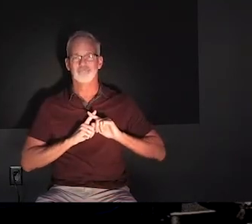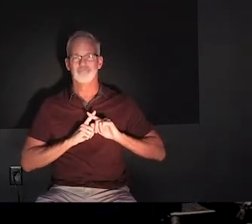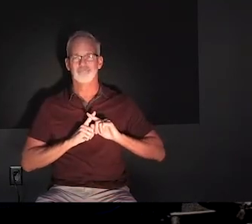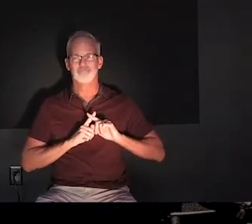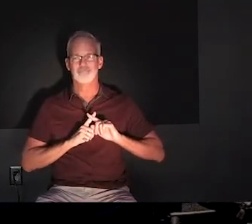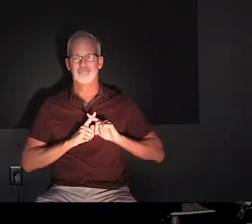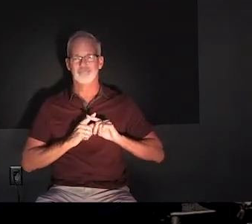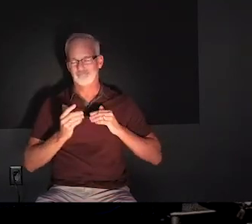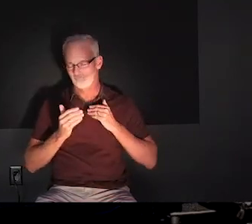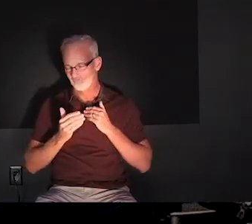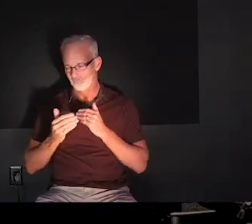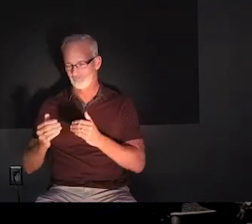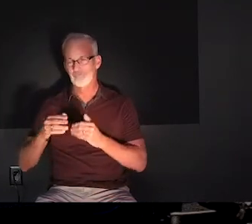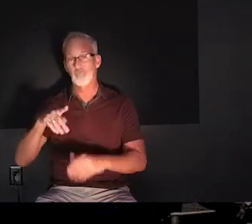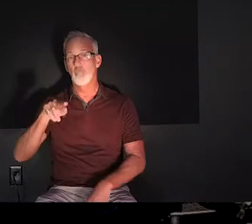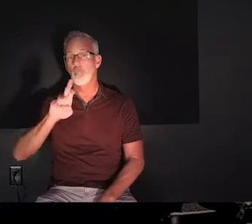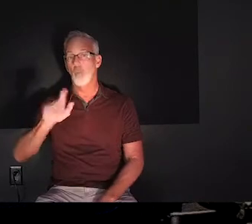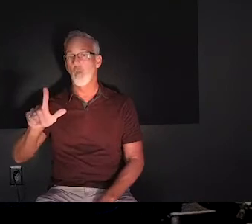Saul,